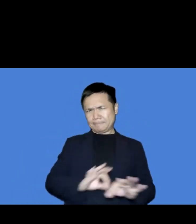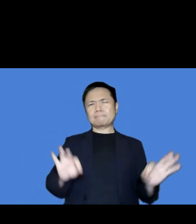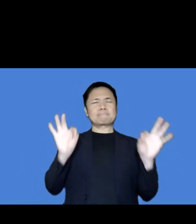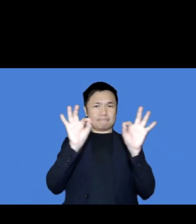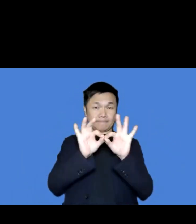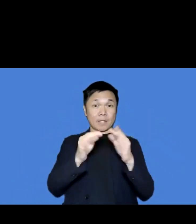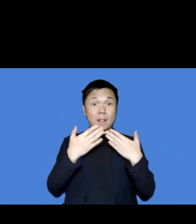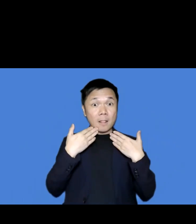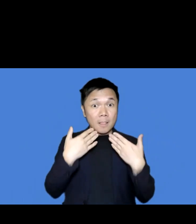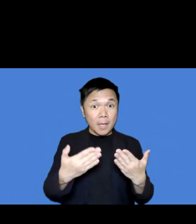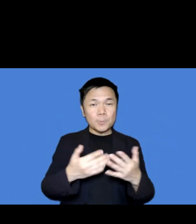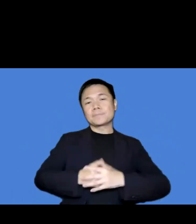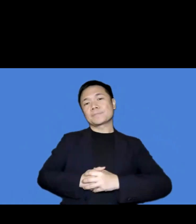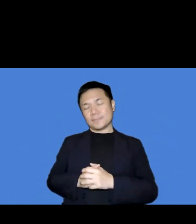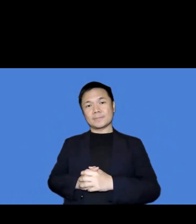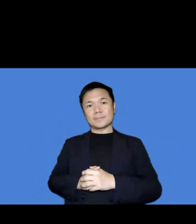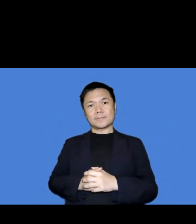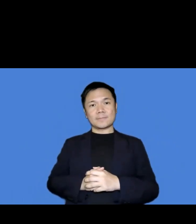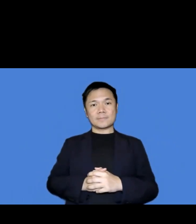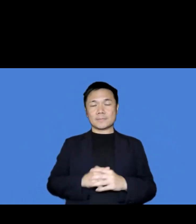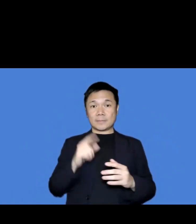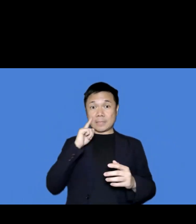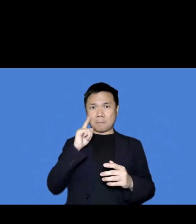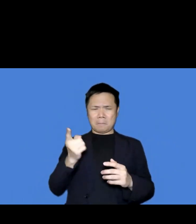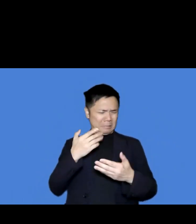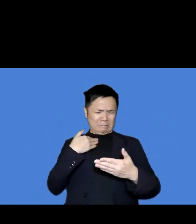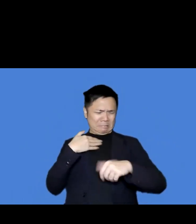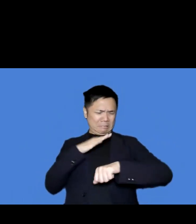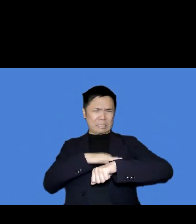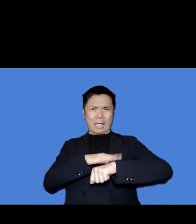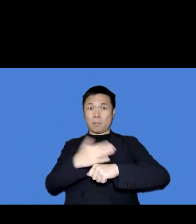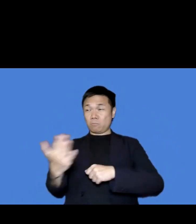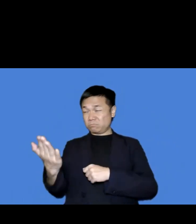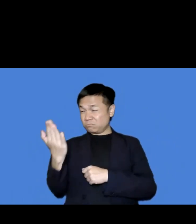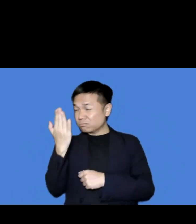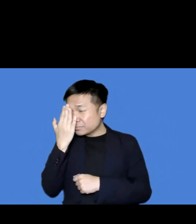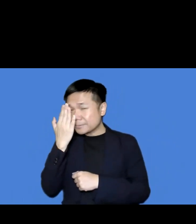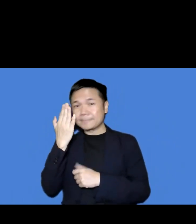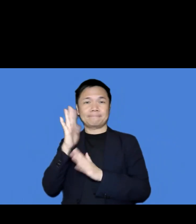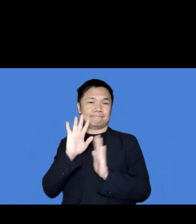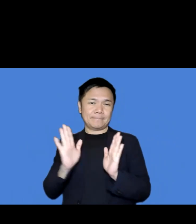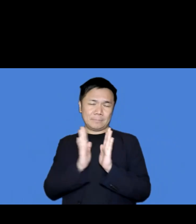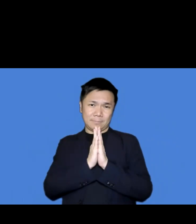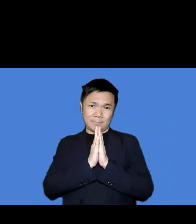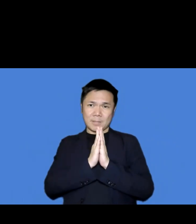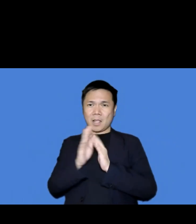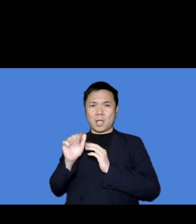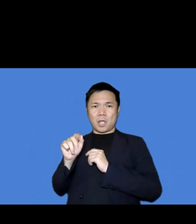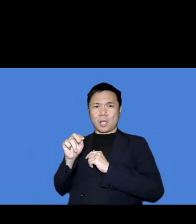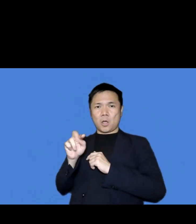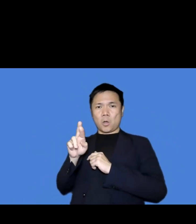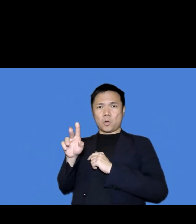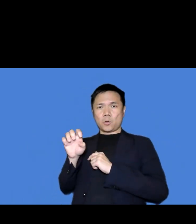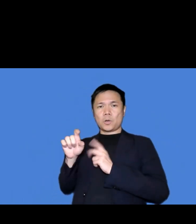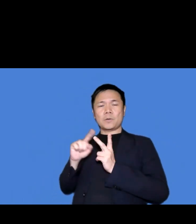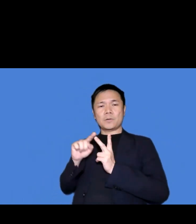that. And we, just for lack of time, I have to apologize to Andre as well as